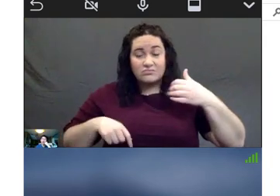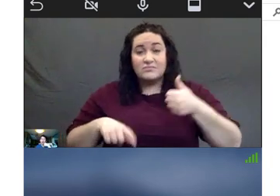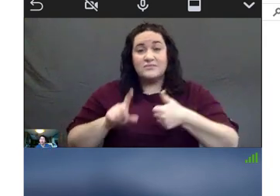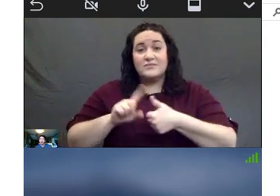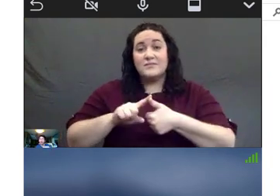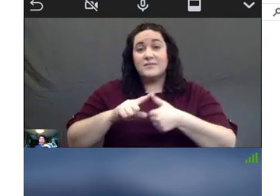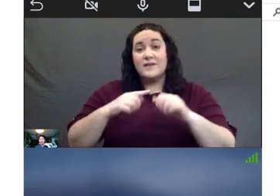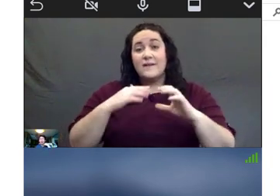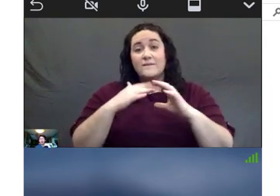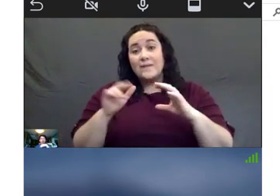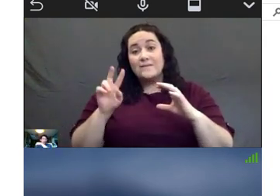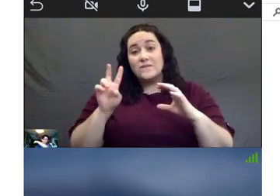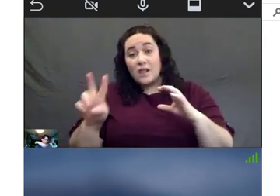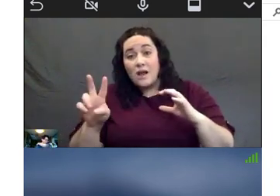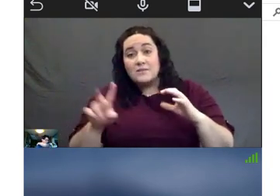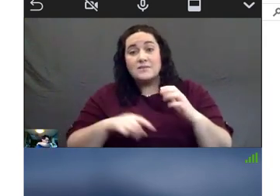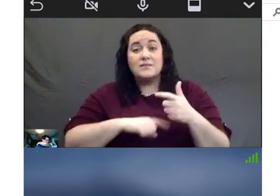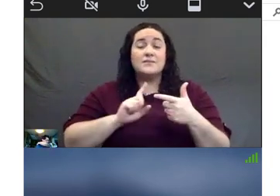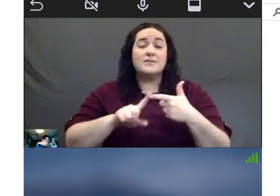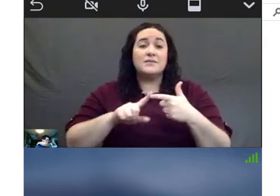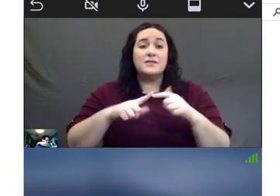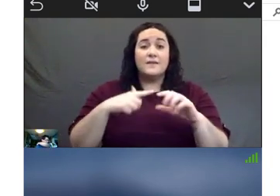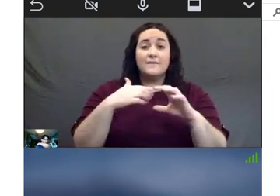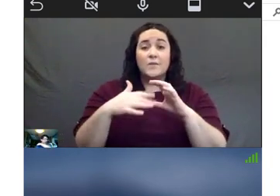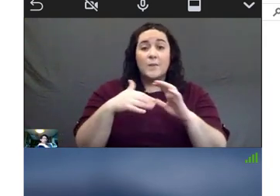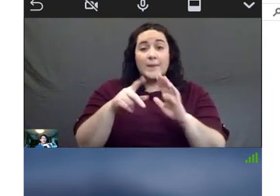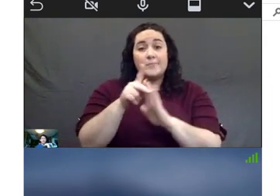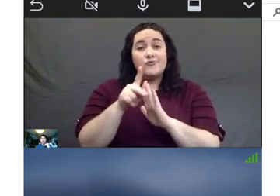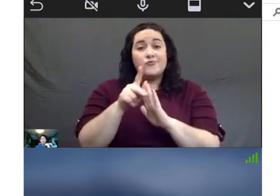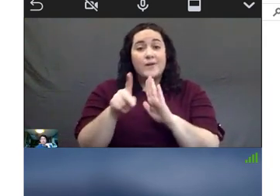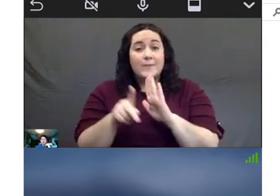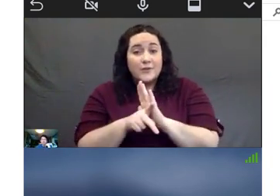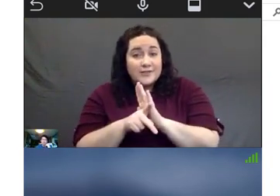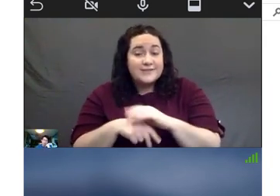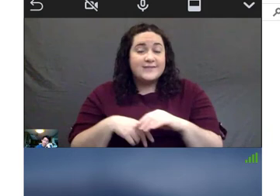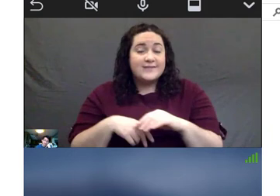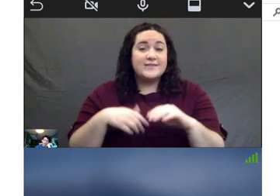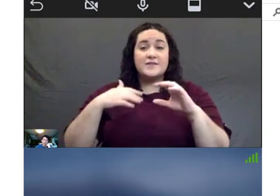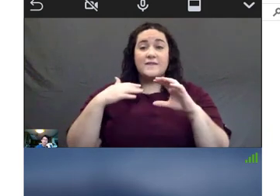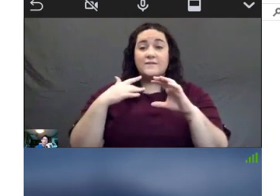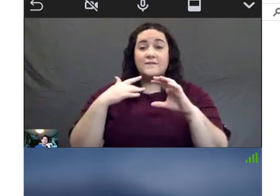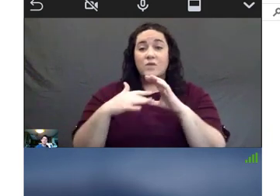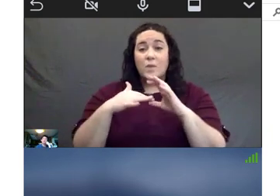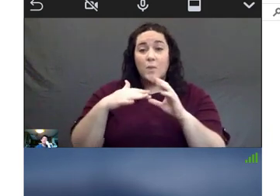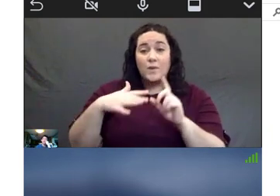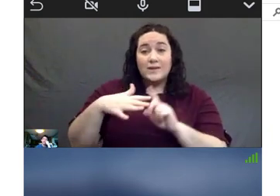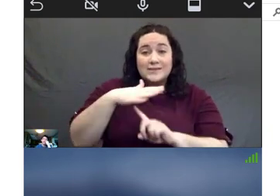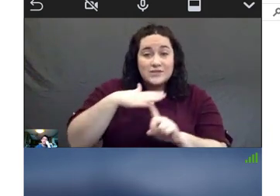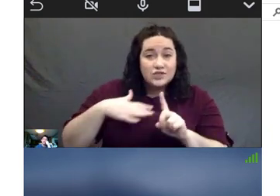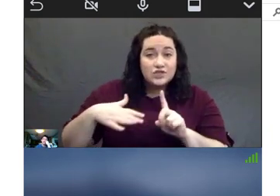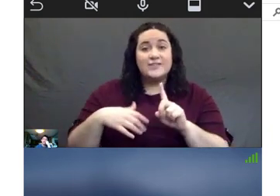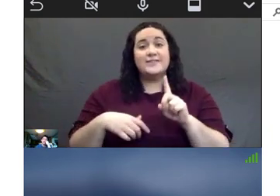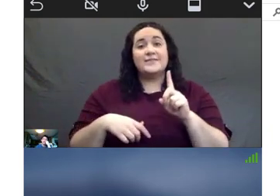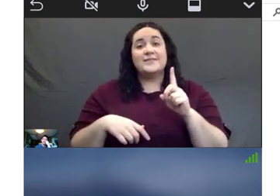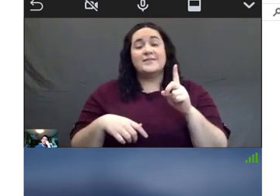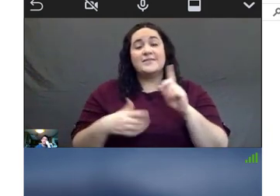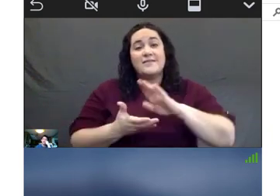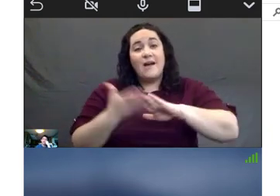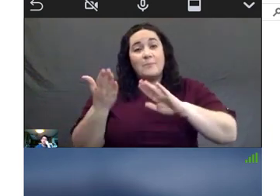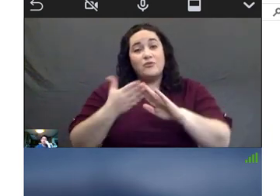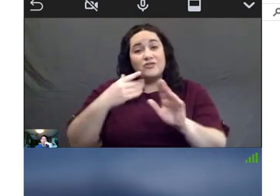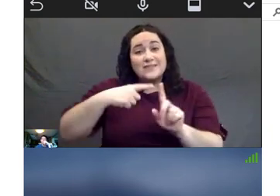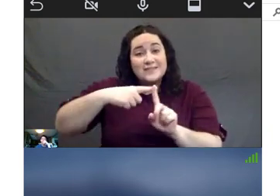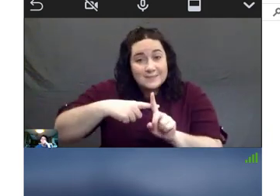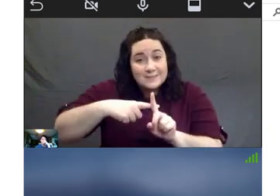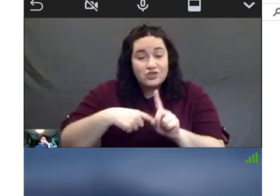properties, flow conditions, operating temperature, surface geometry, all of the above, and none of the above.